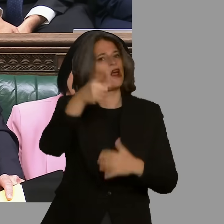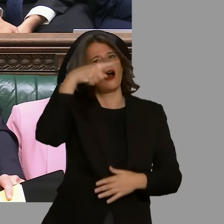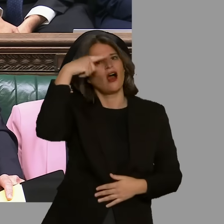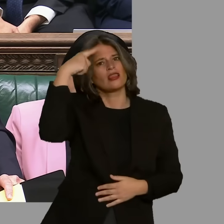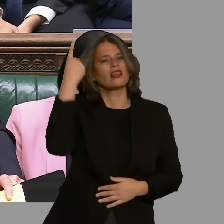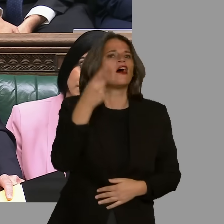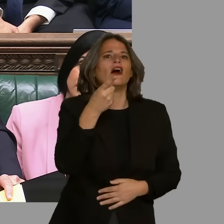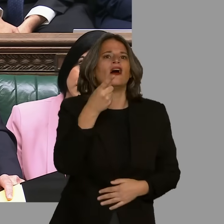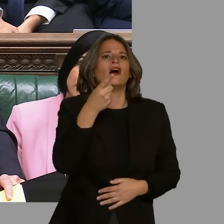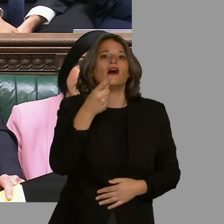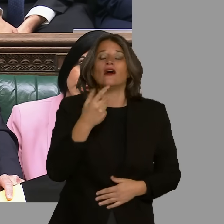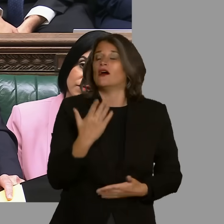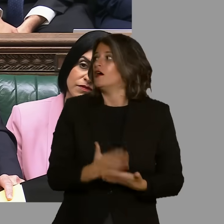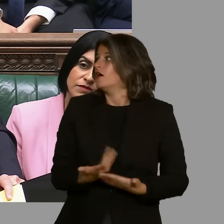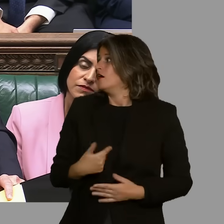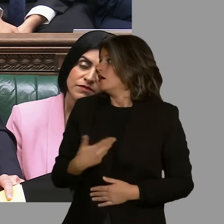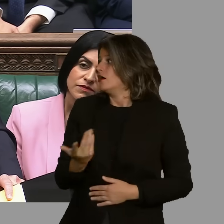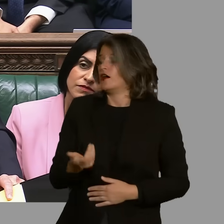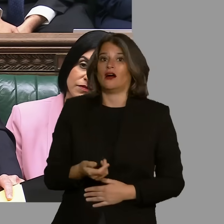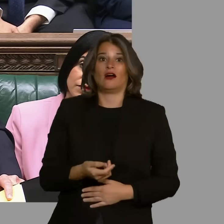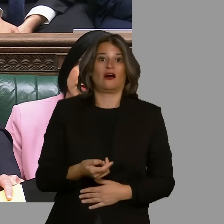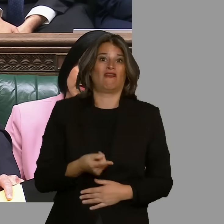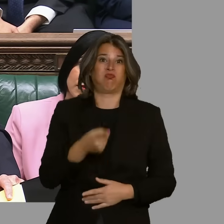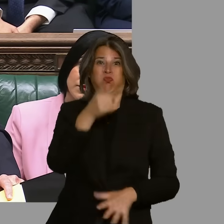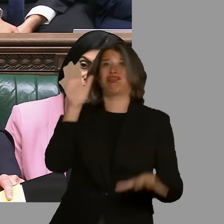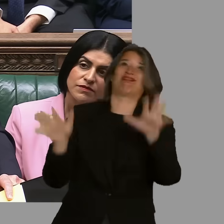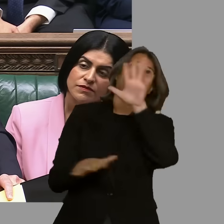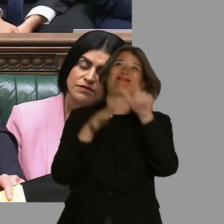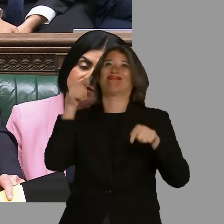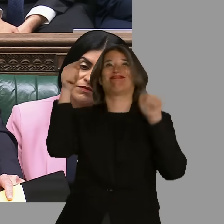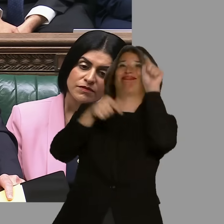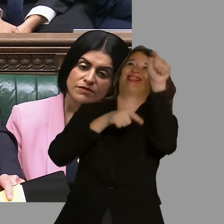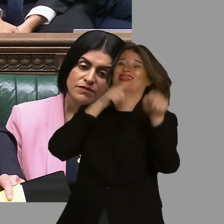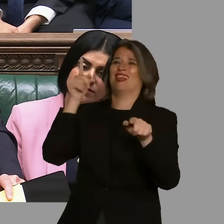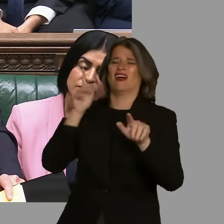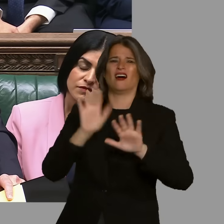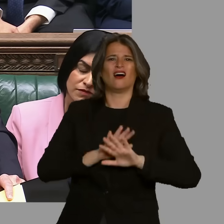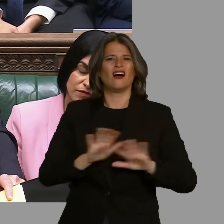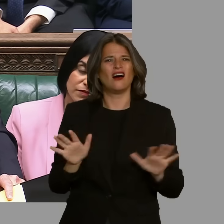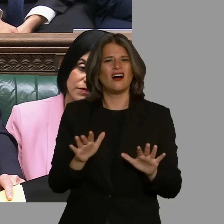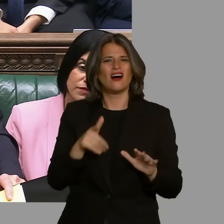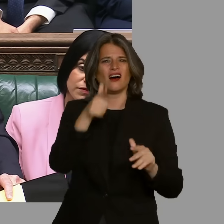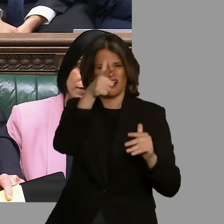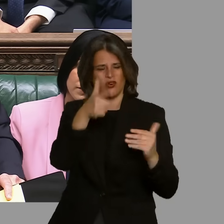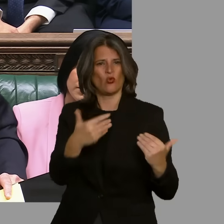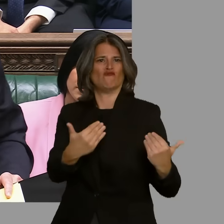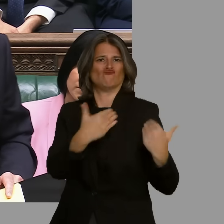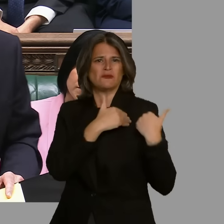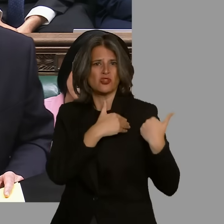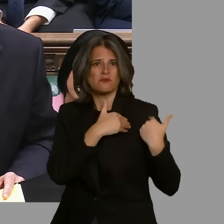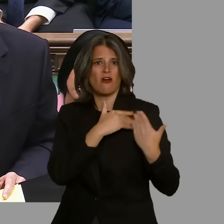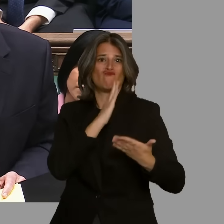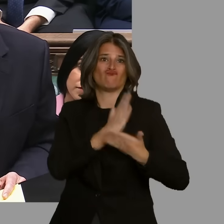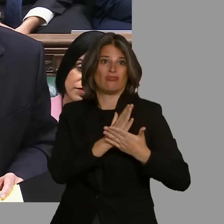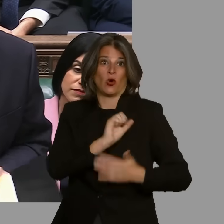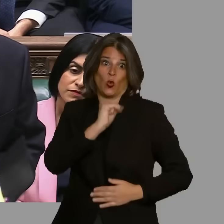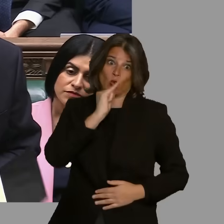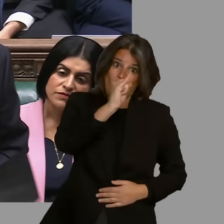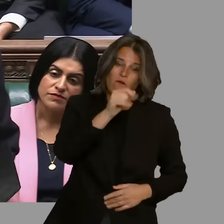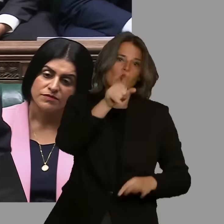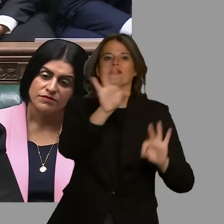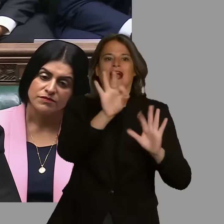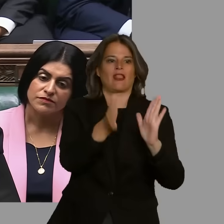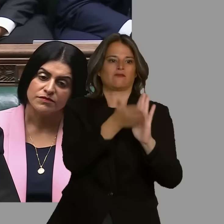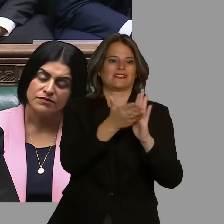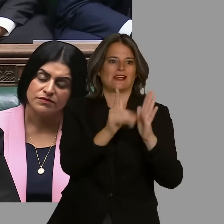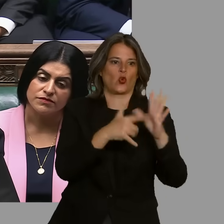case could actually be the review, Mr. Speaker, 2015 was the review into the legislation. They took 8 years to